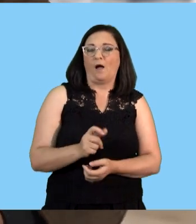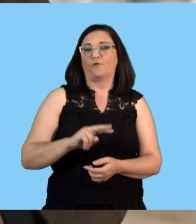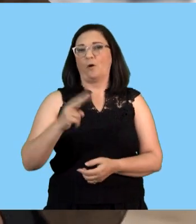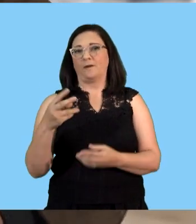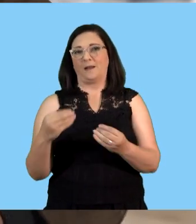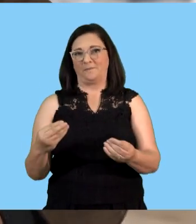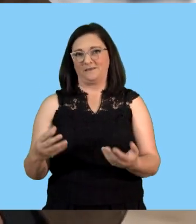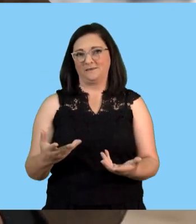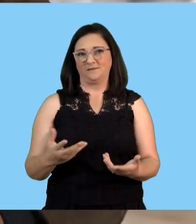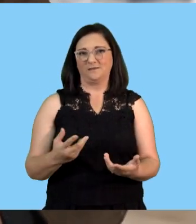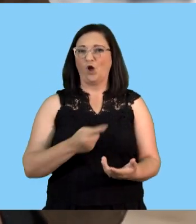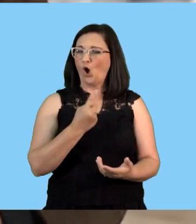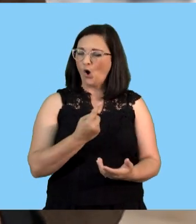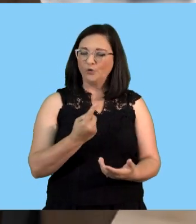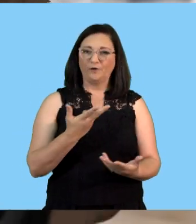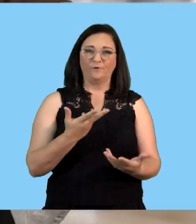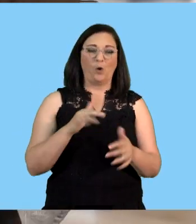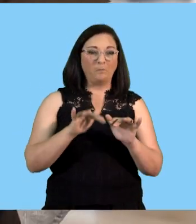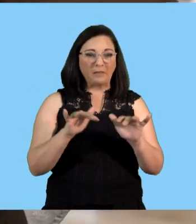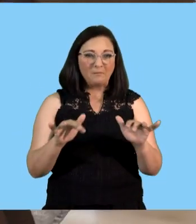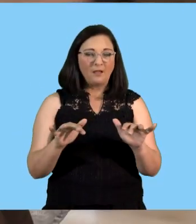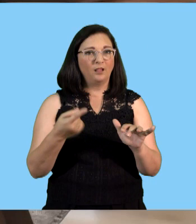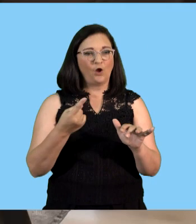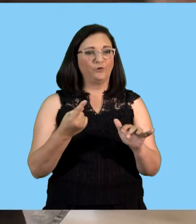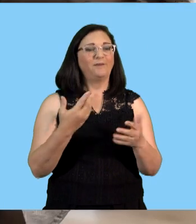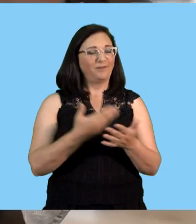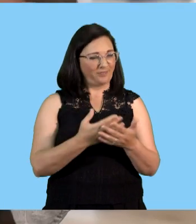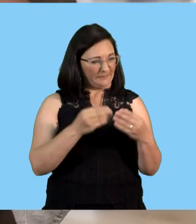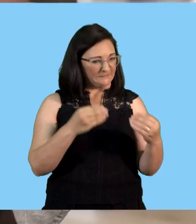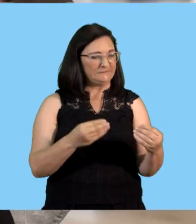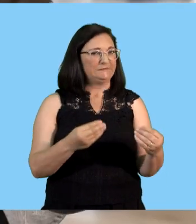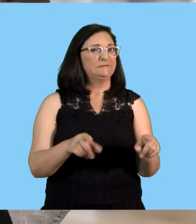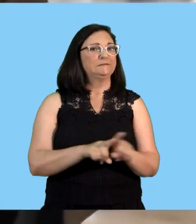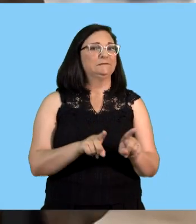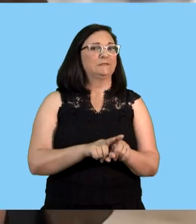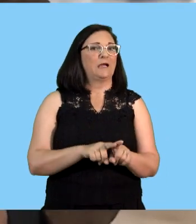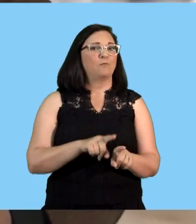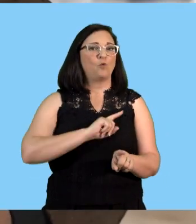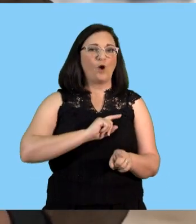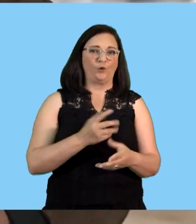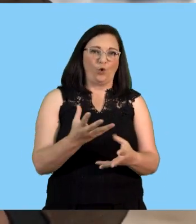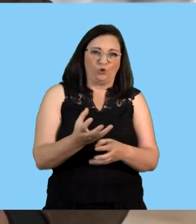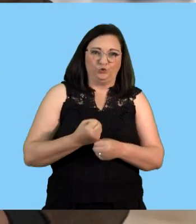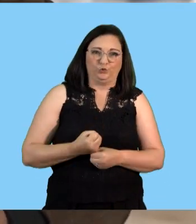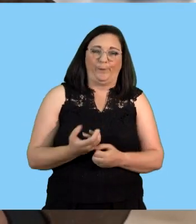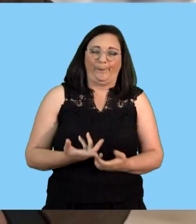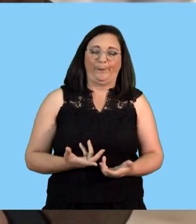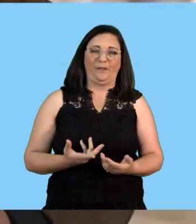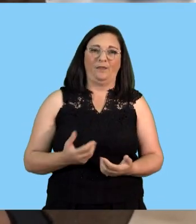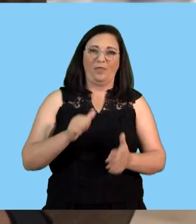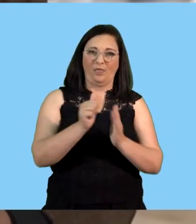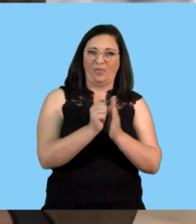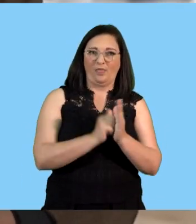do you understand? So CPA is not only for consumers that are out there, but also us as well as consumers. We are also